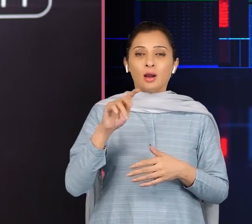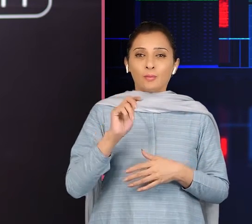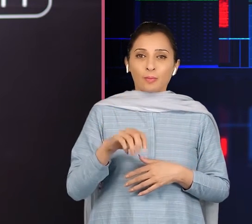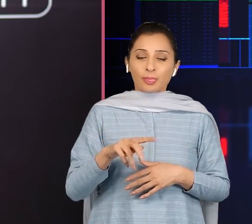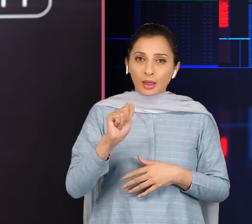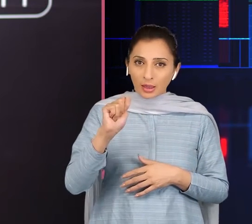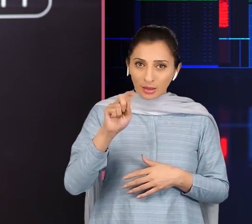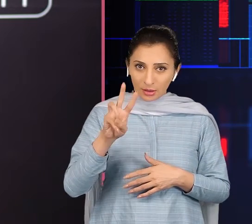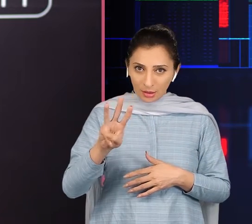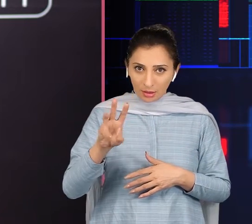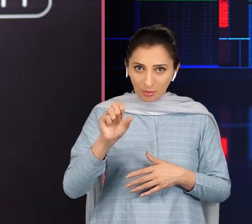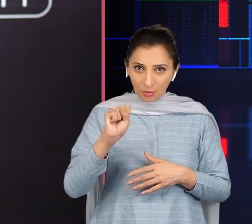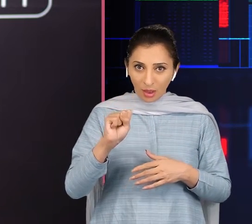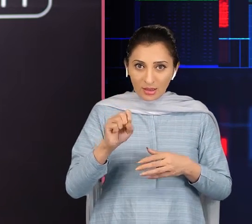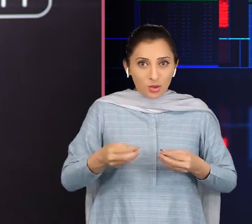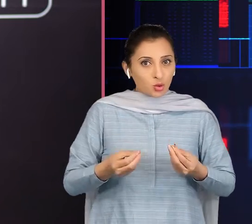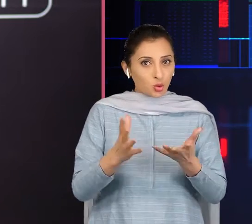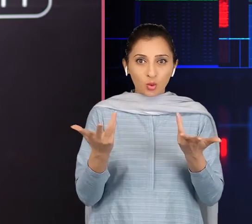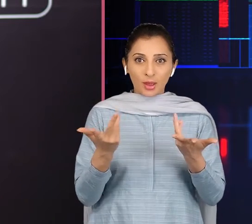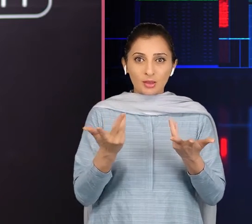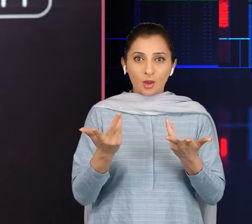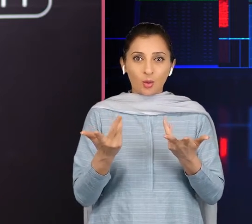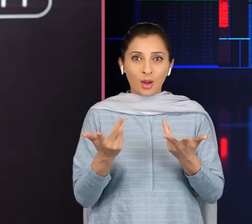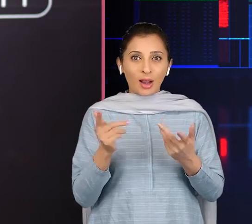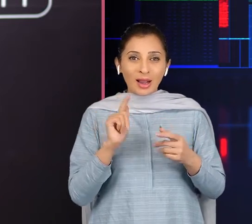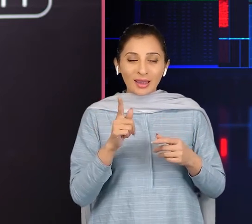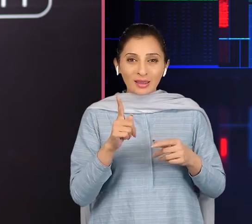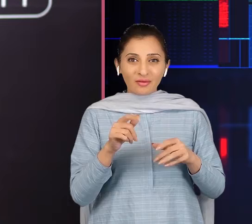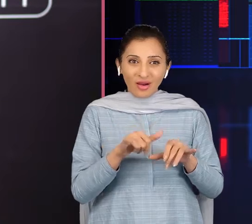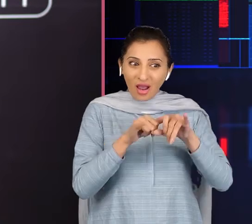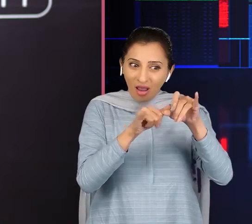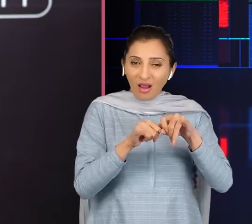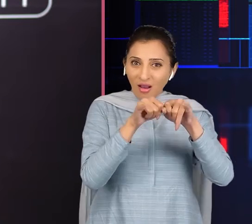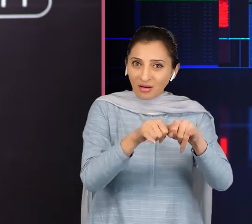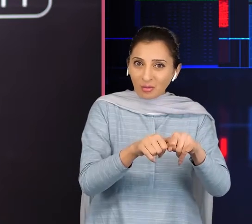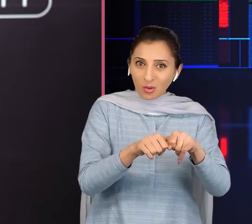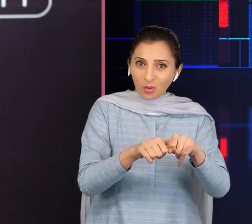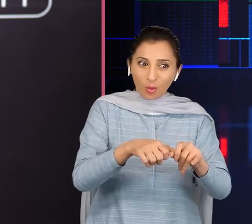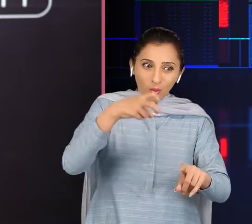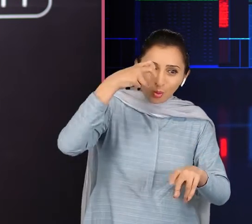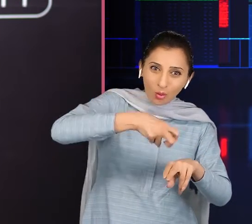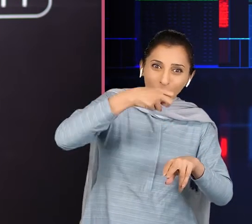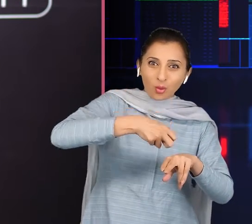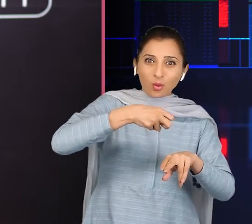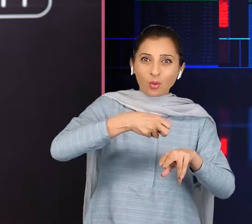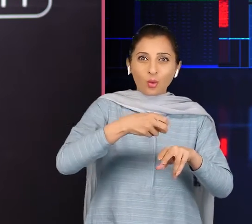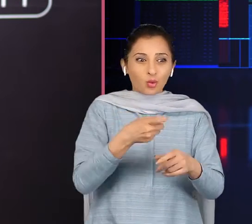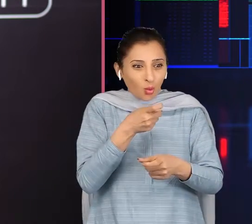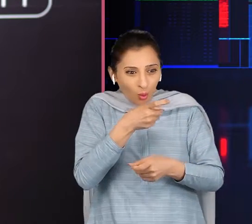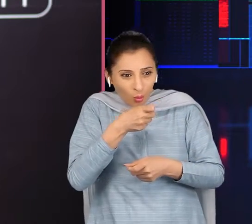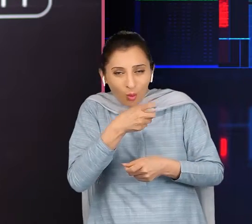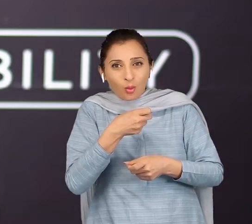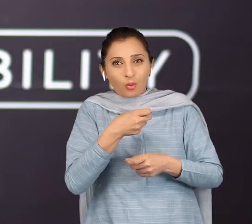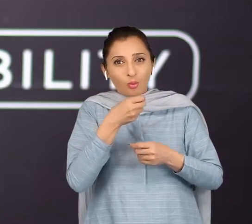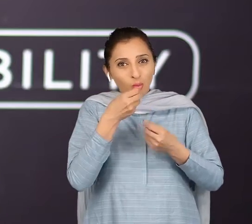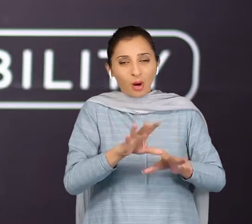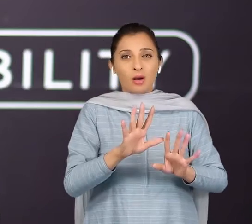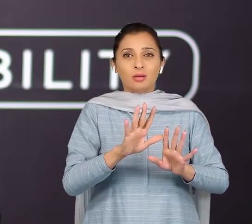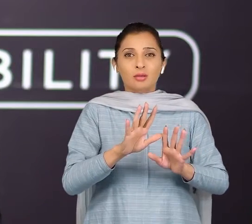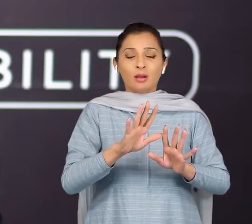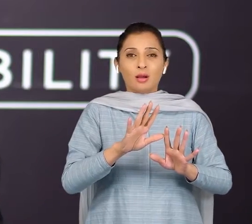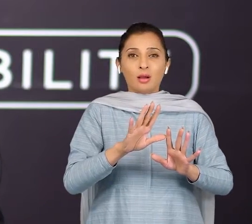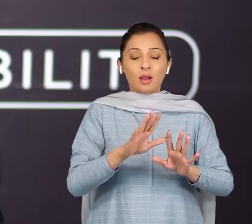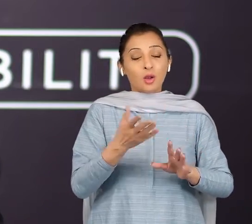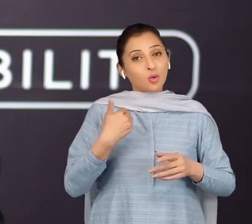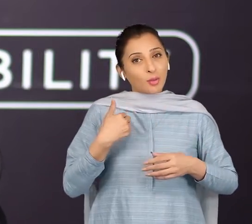of a horrible case of animal abuse. An animal was shot down, and our team went